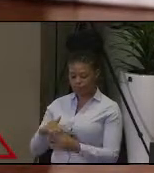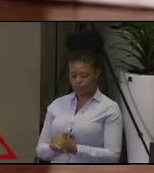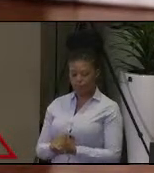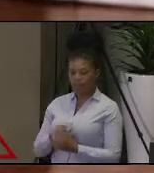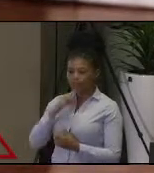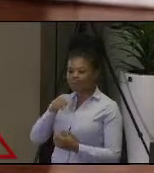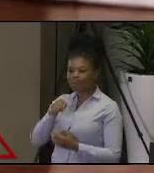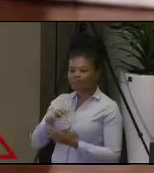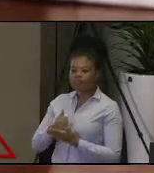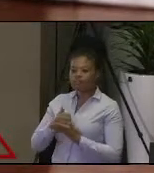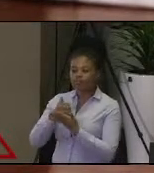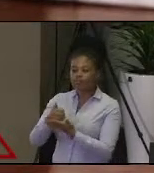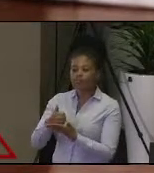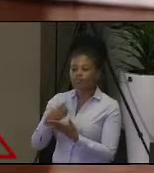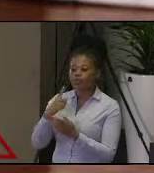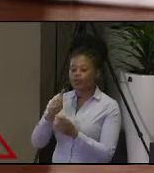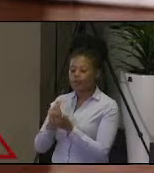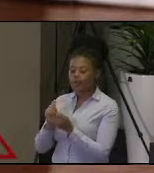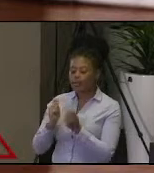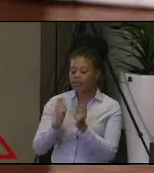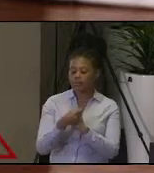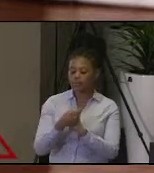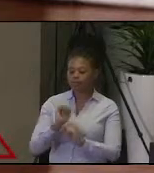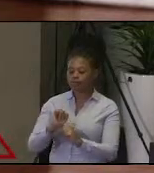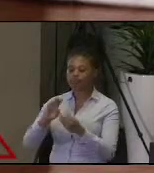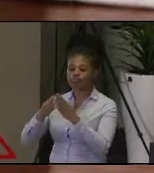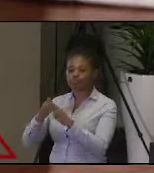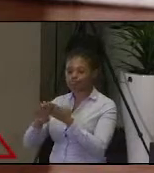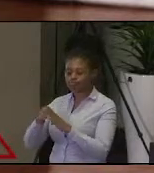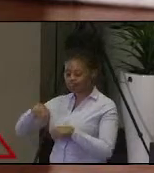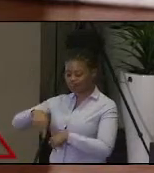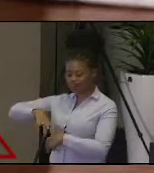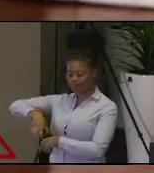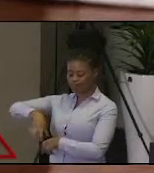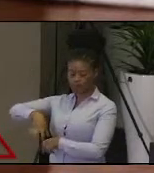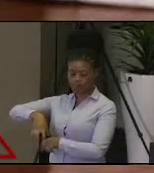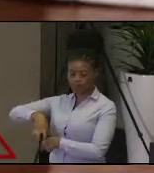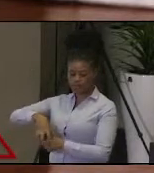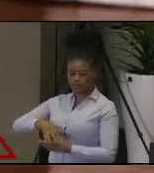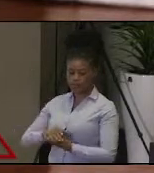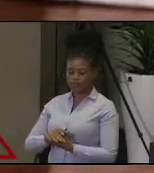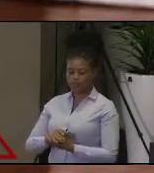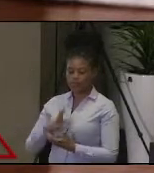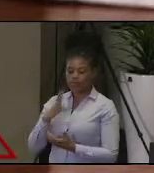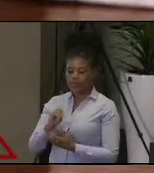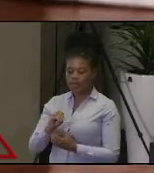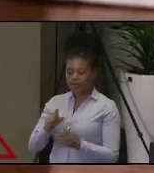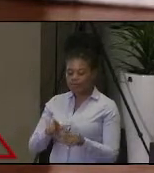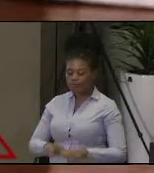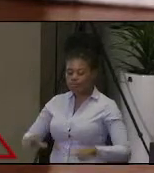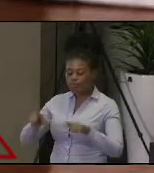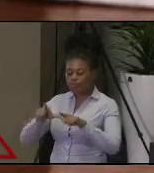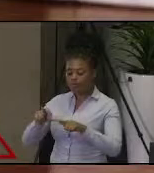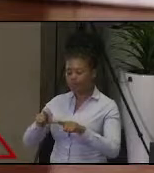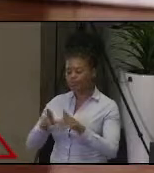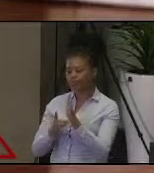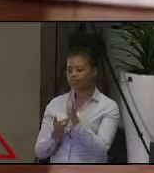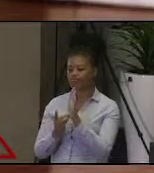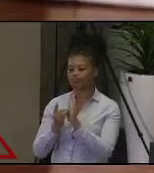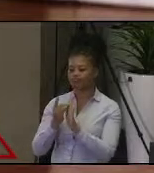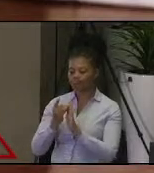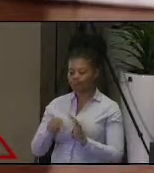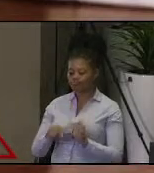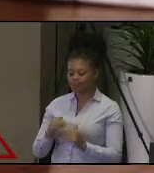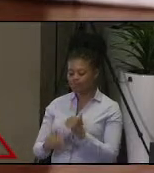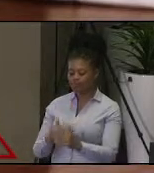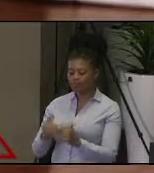in expediting the transformation of communities in the province and stimulate local economic development in the